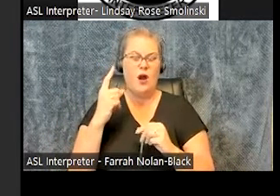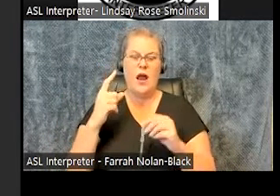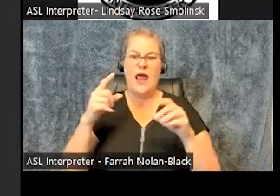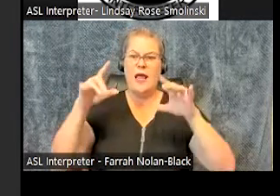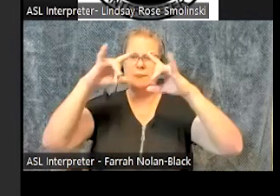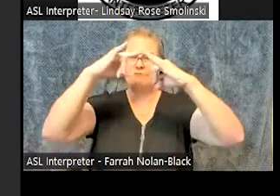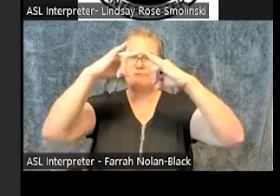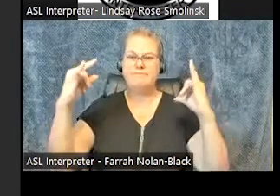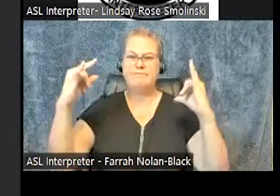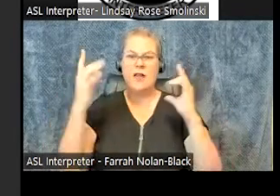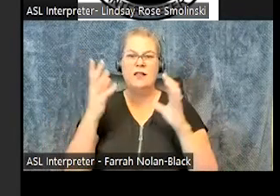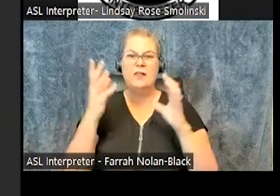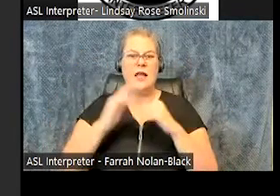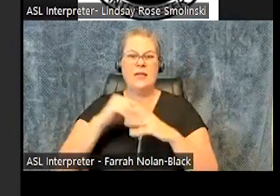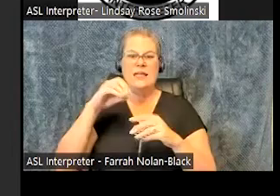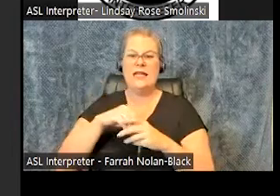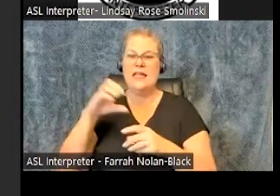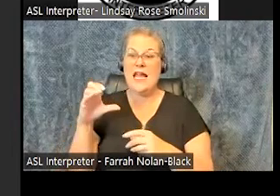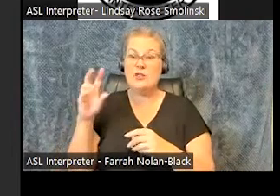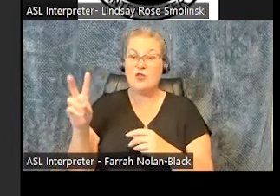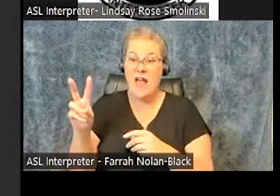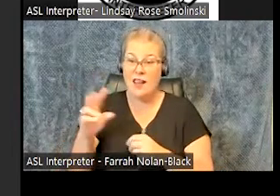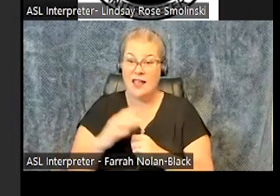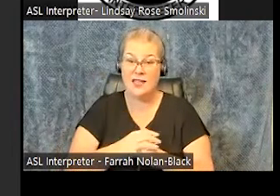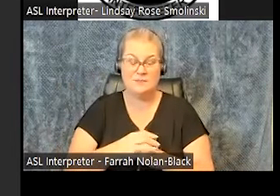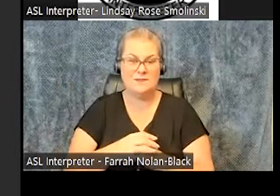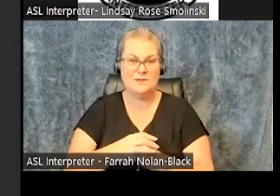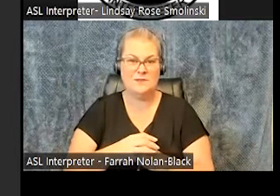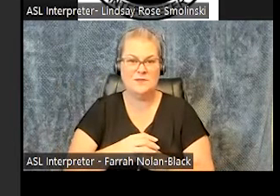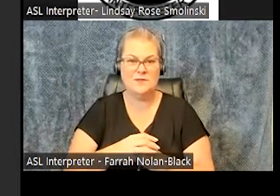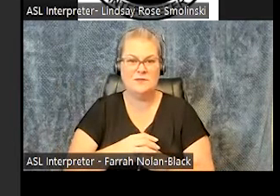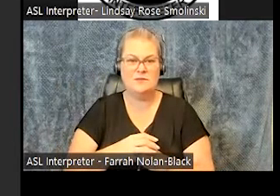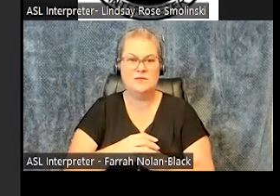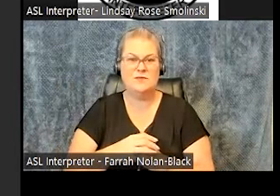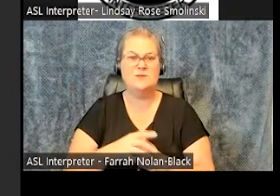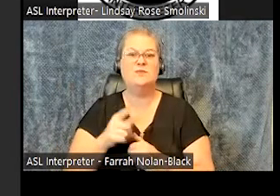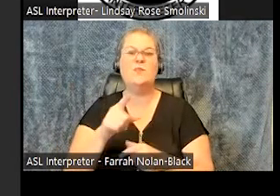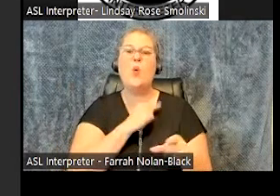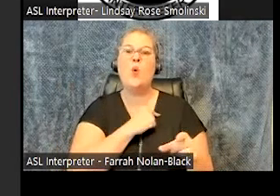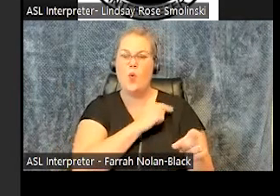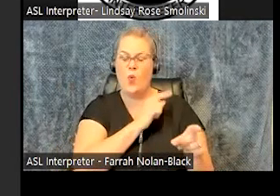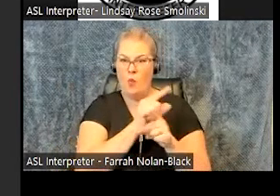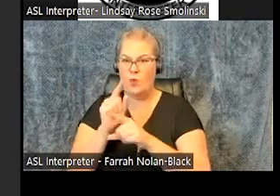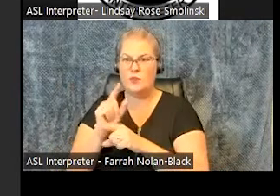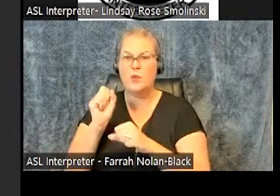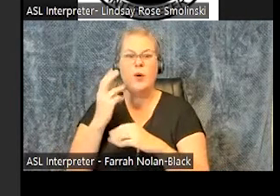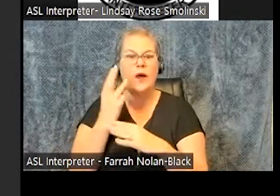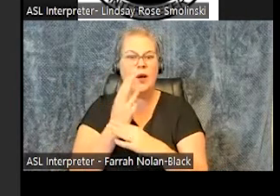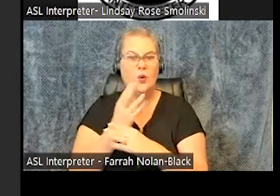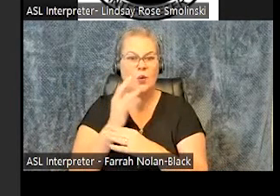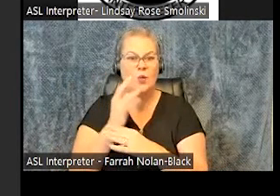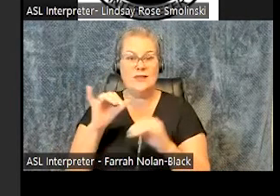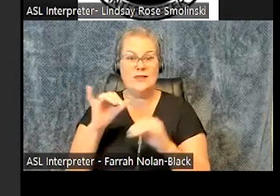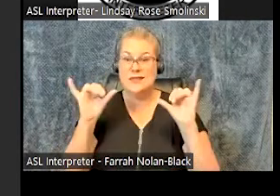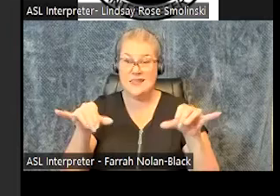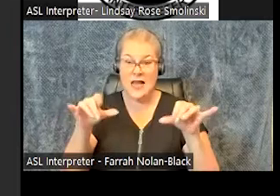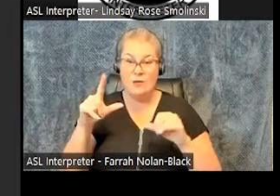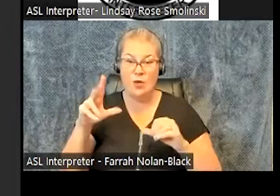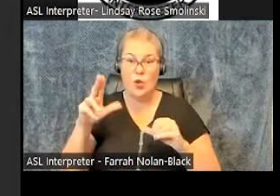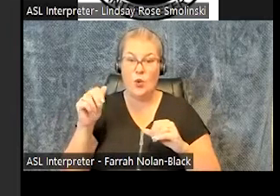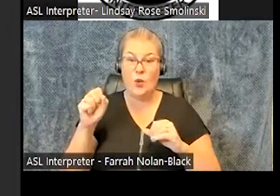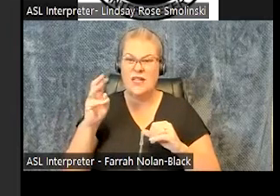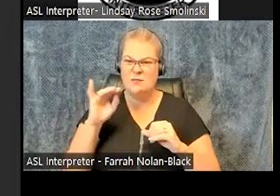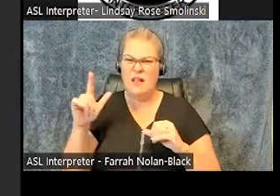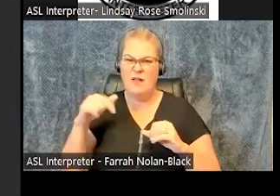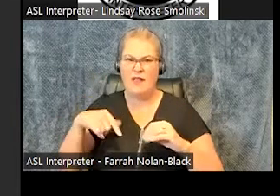small inset down the corner. We also can use that same Lucas mill to cut slabs.